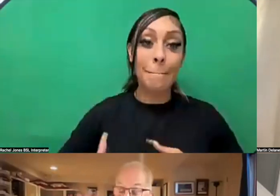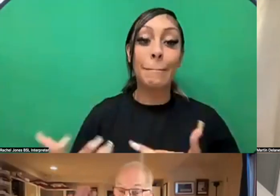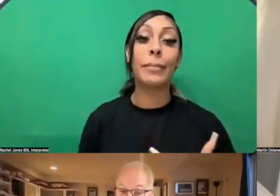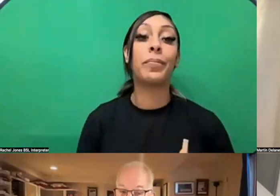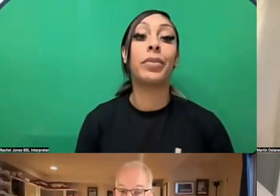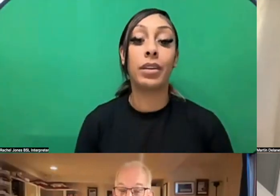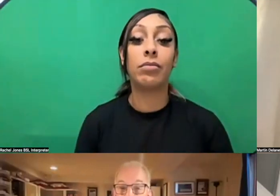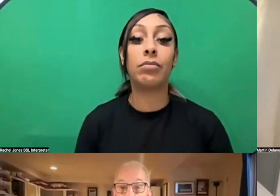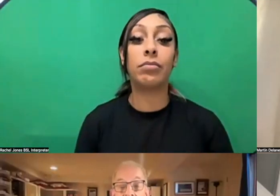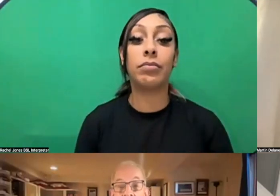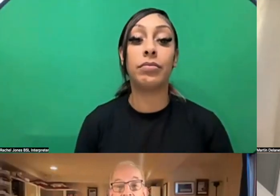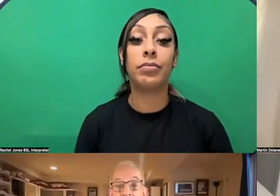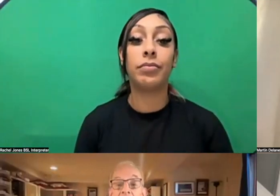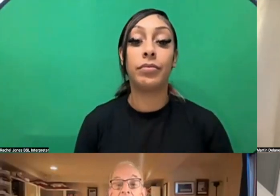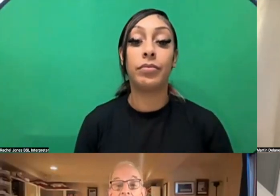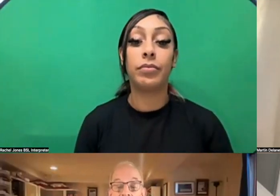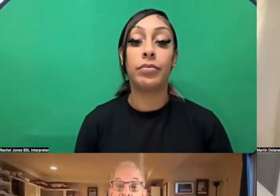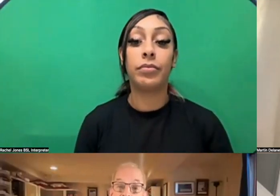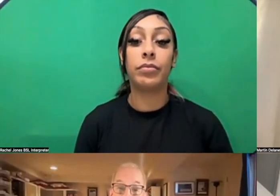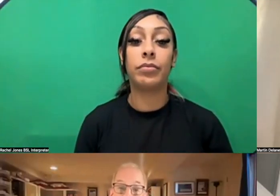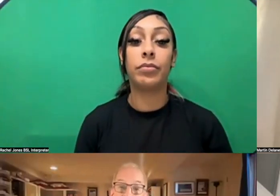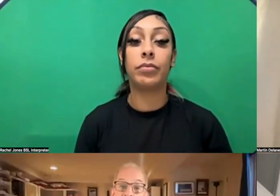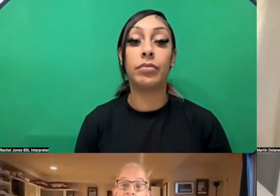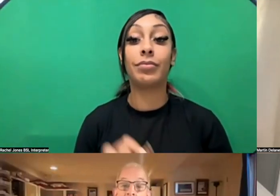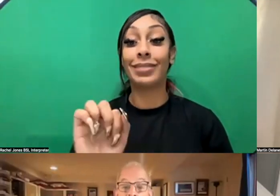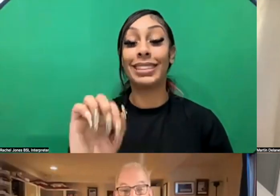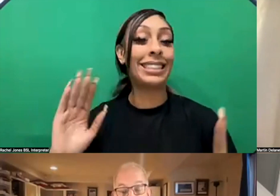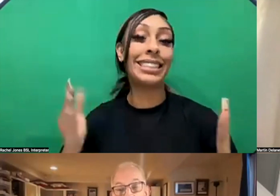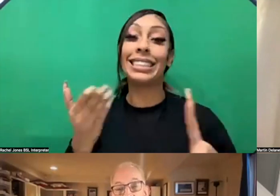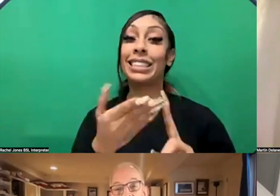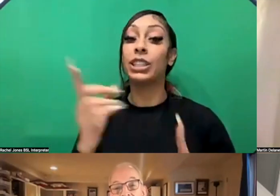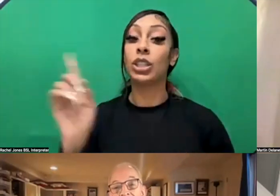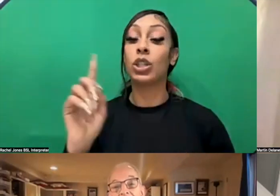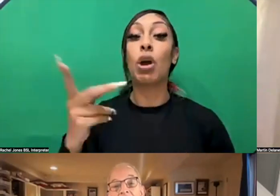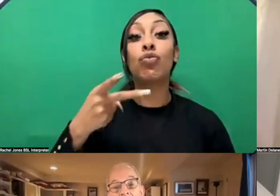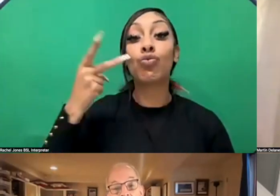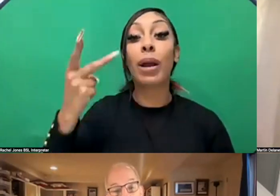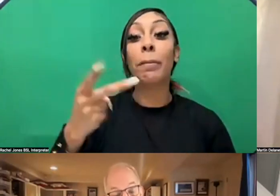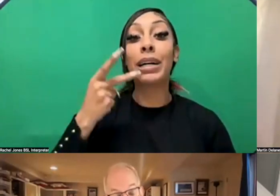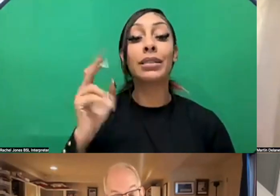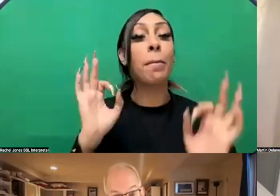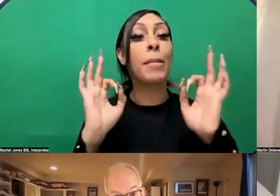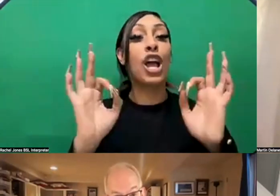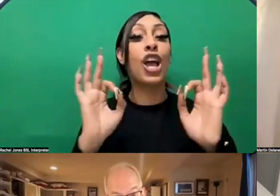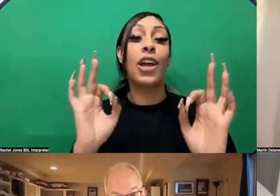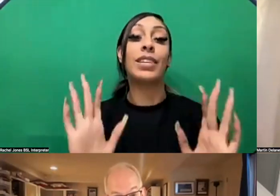Now, of course, Lele's instruments are intended to replicate perfectly these